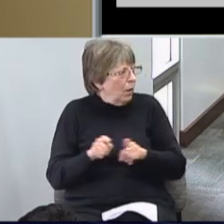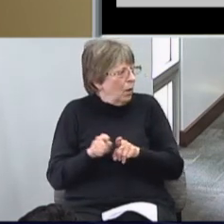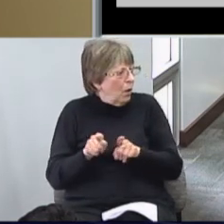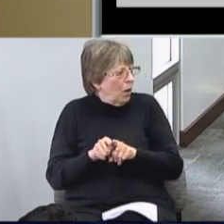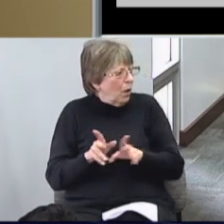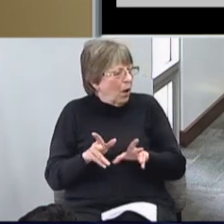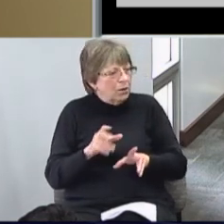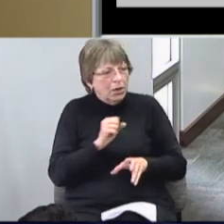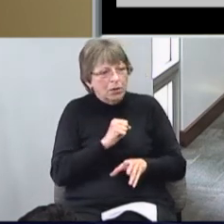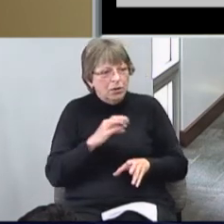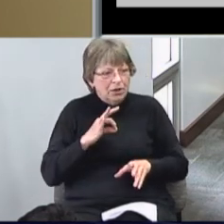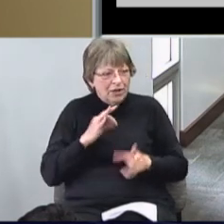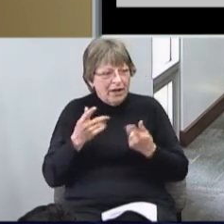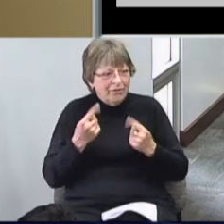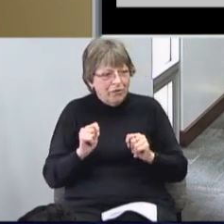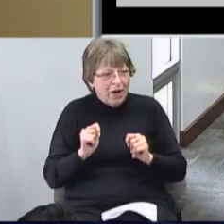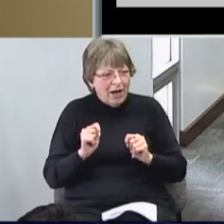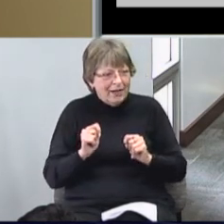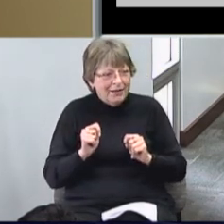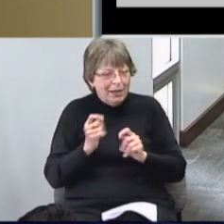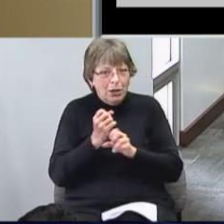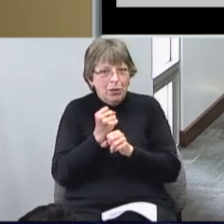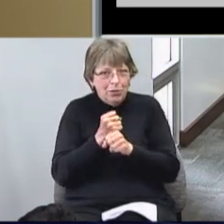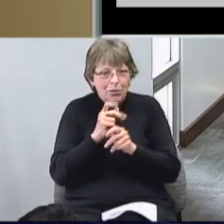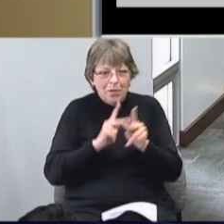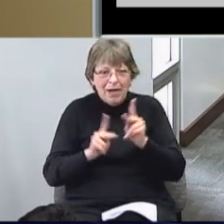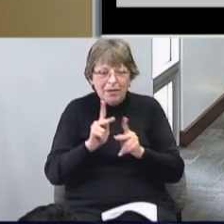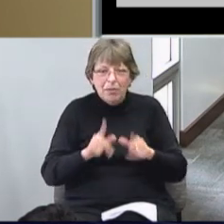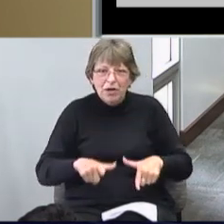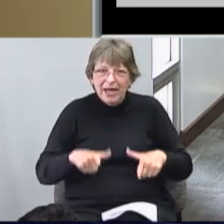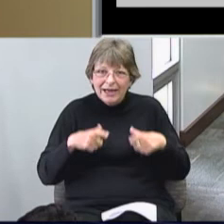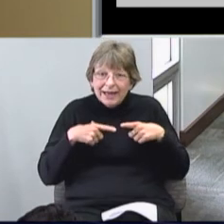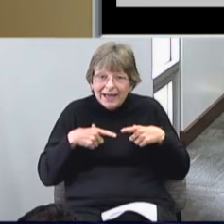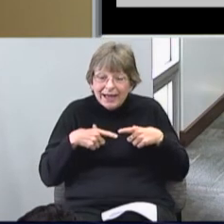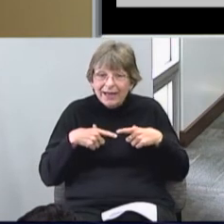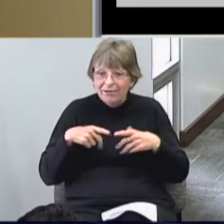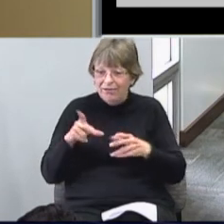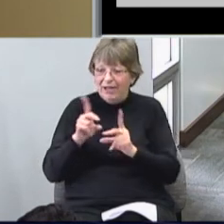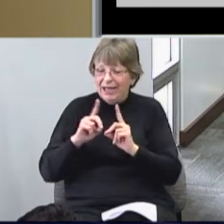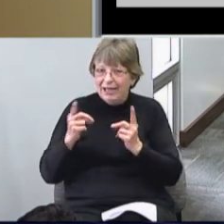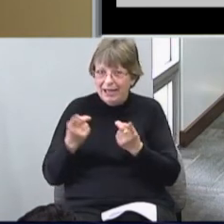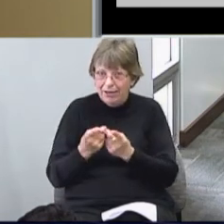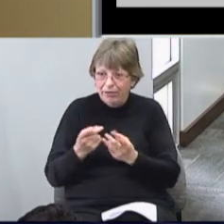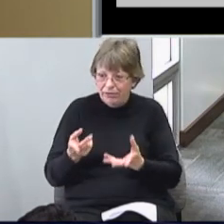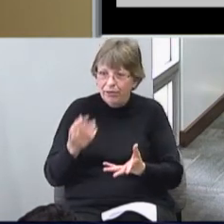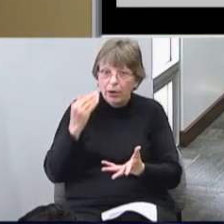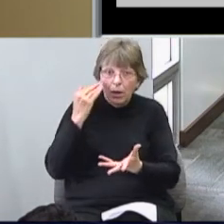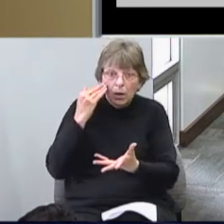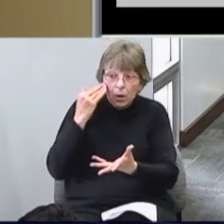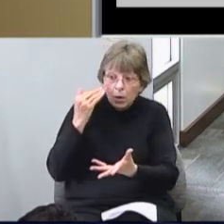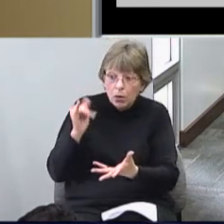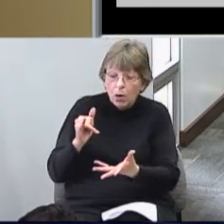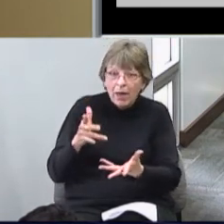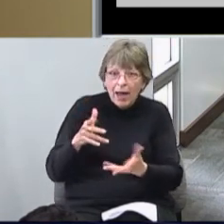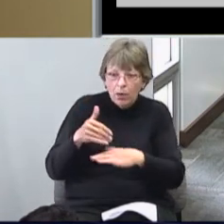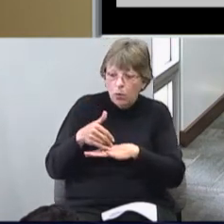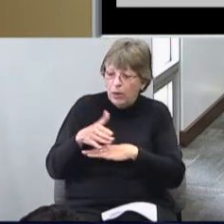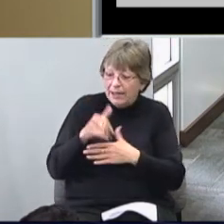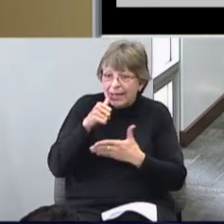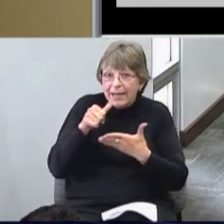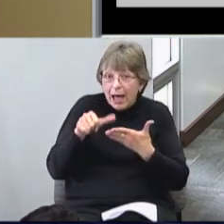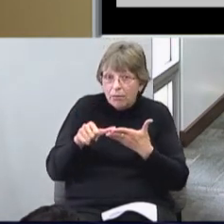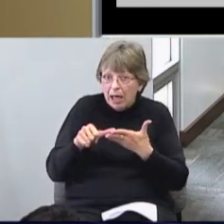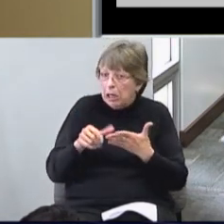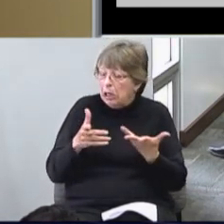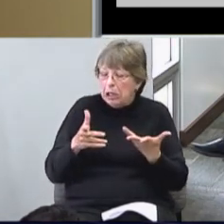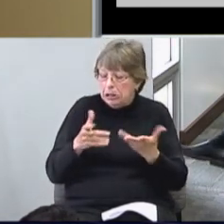the staff does try to make people who live in the district aware that they live in the district. We send mailings at least once a